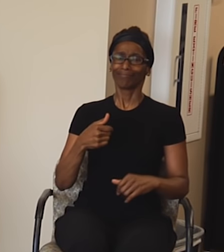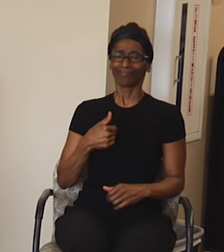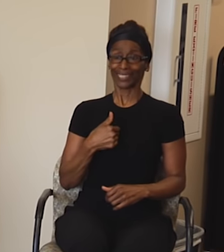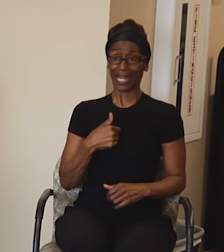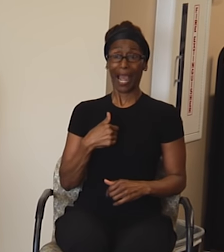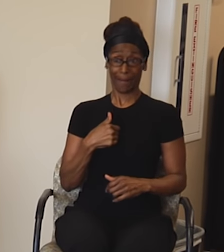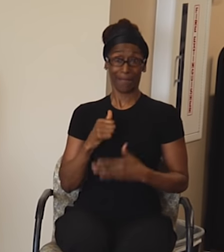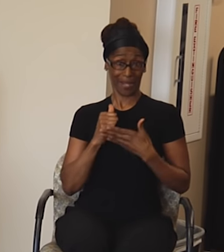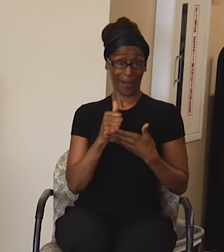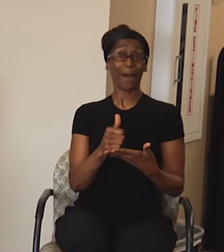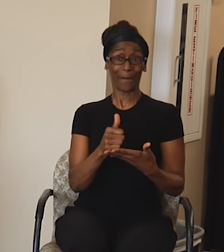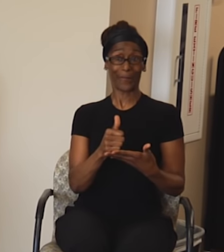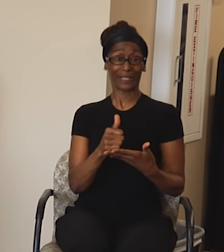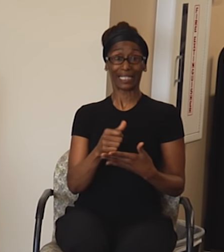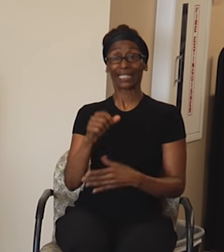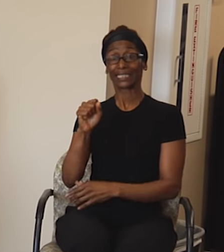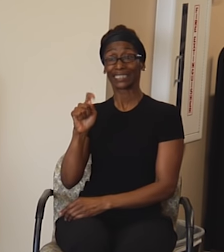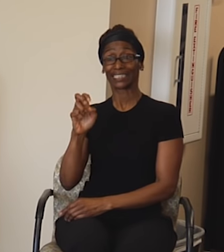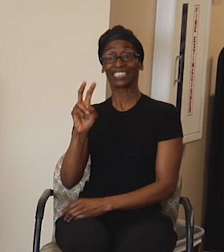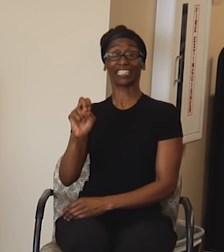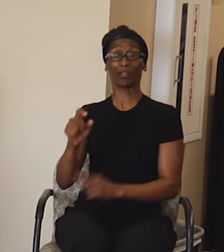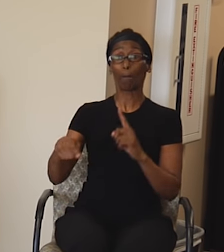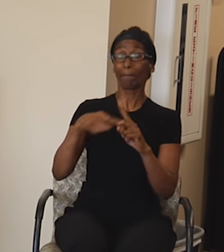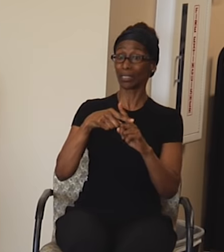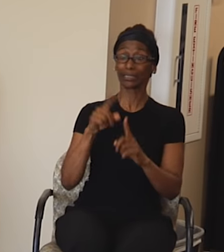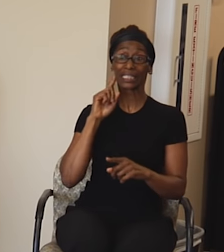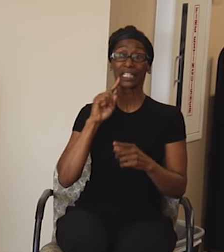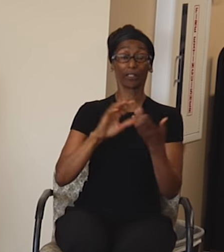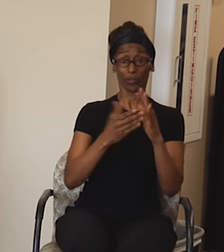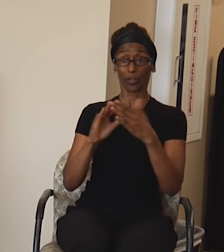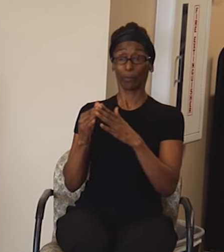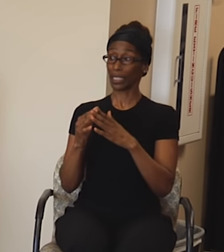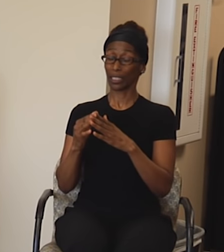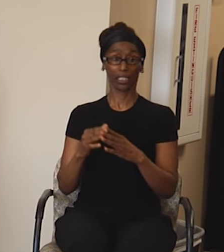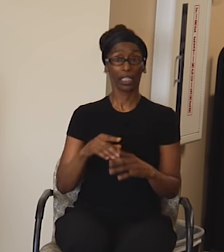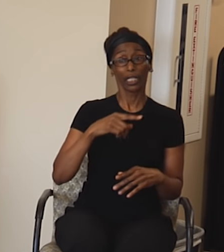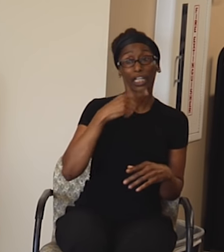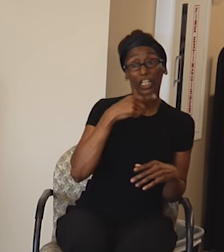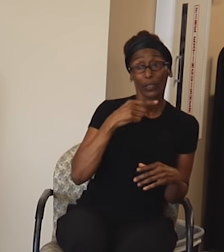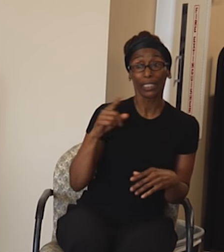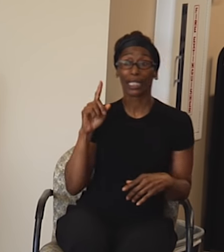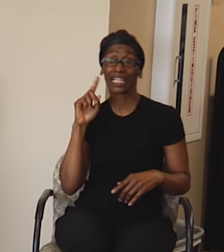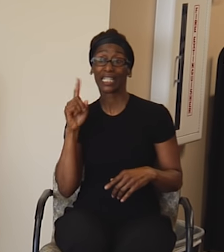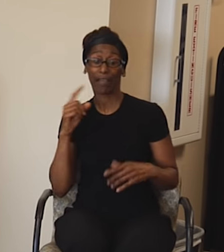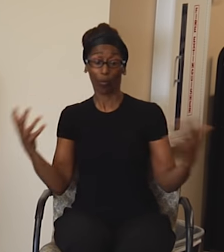helping Steve and the deaf community and building a bridge between the deaf and the hearing communities.